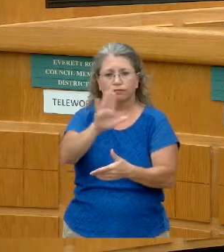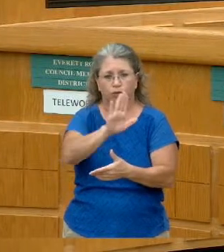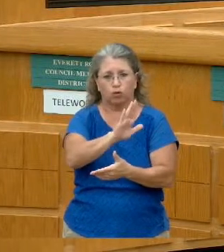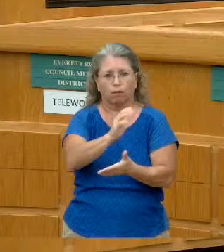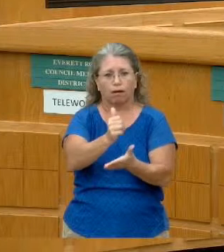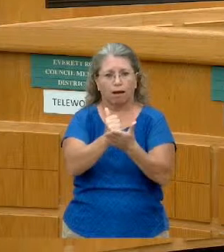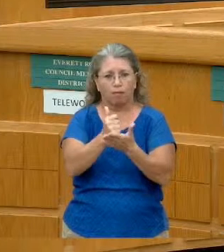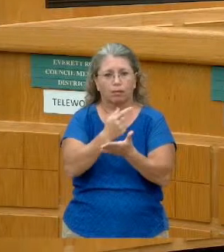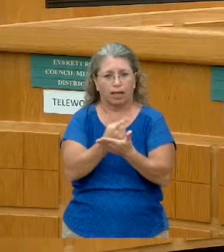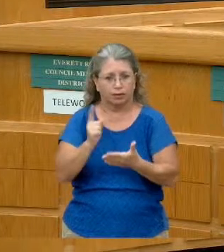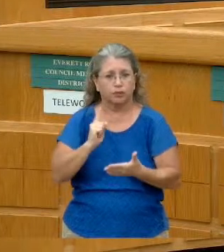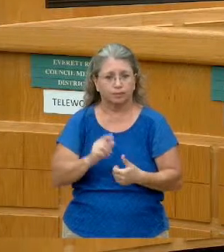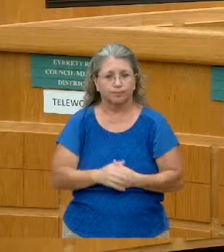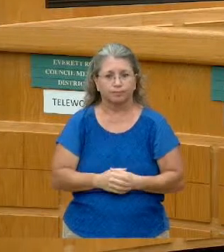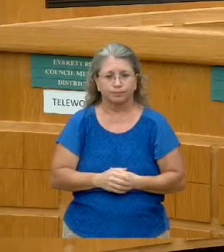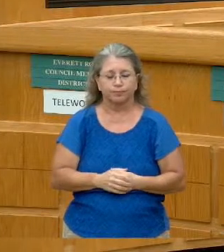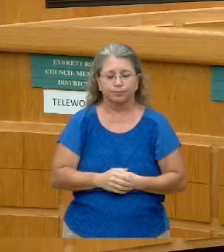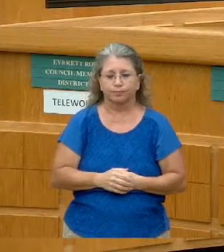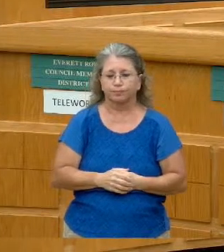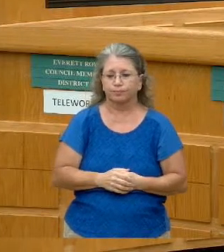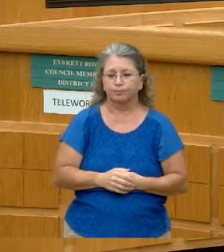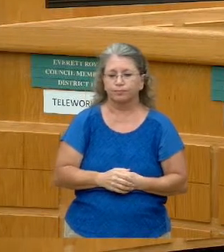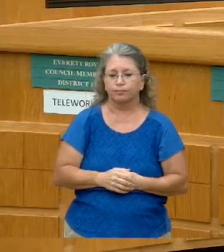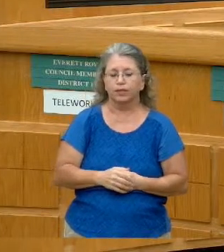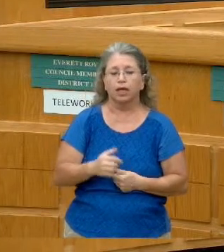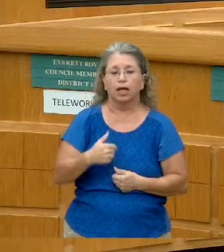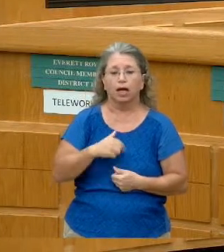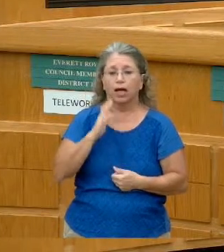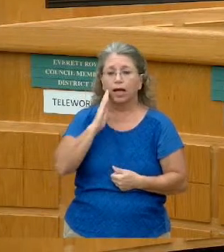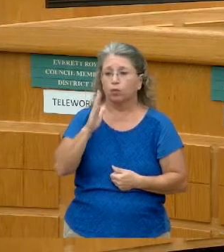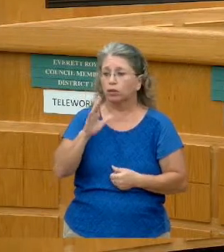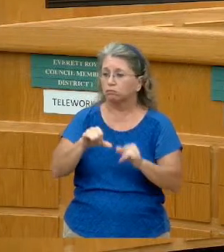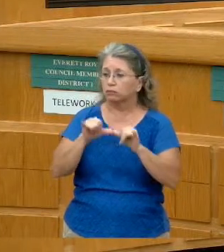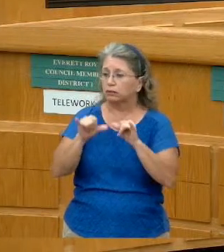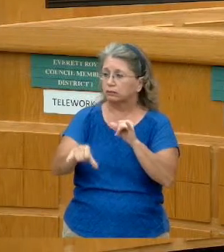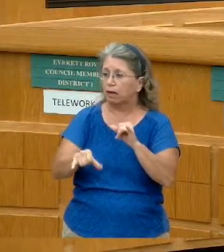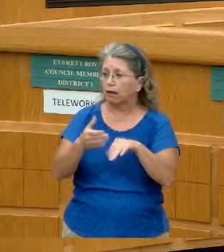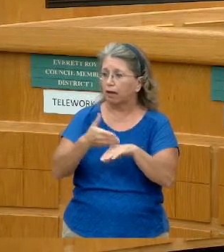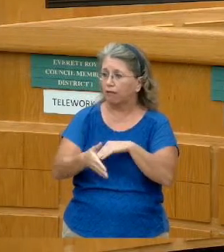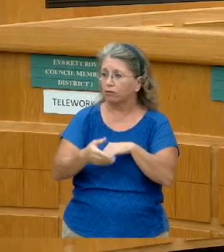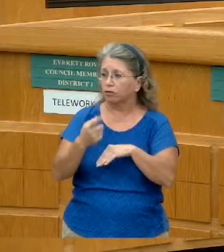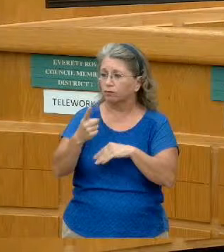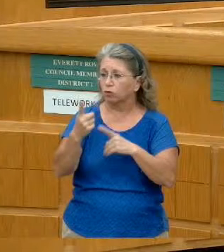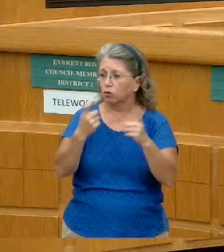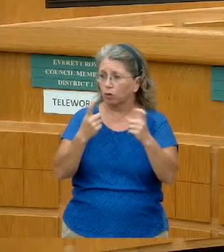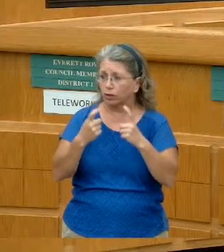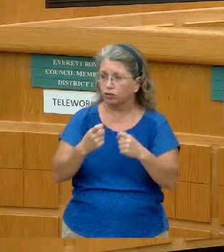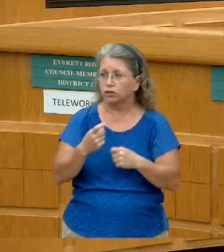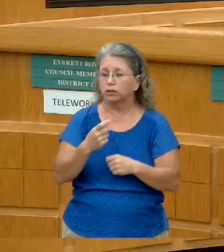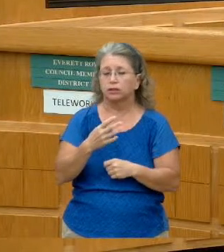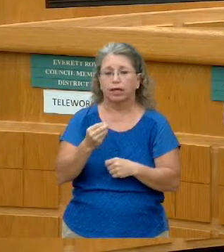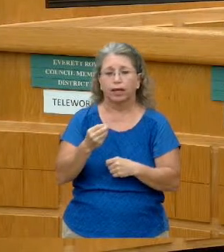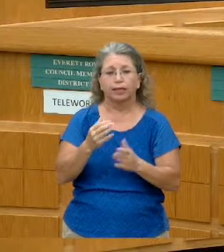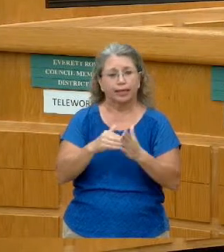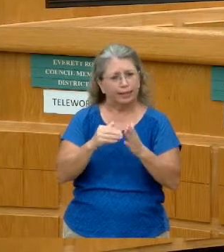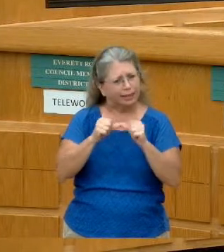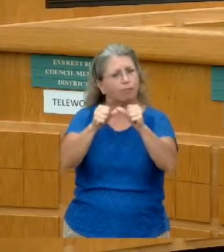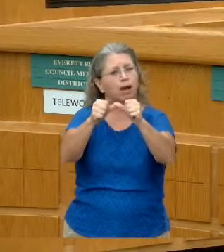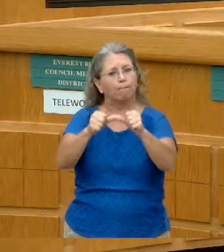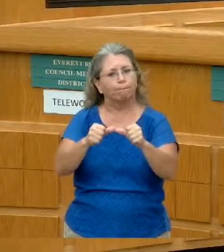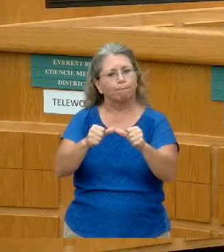week. So I will be available for questions, and again, let's keep it